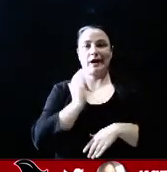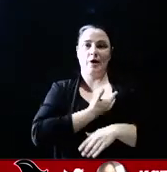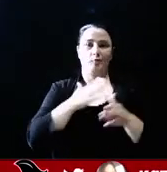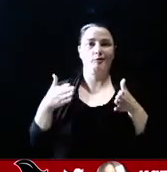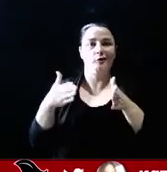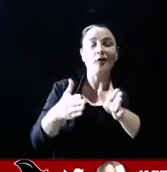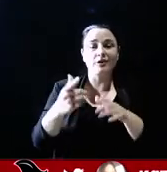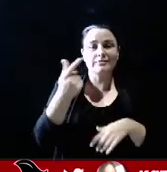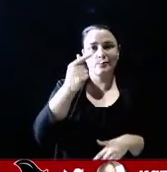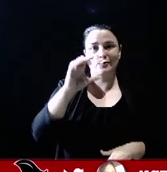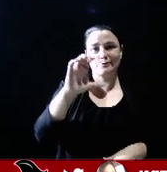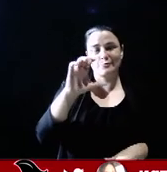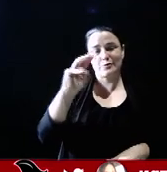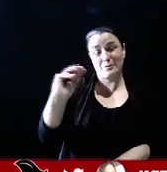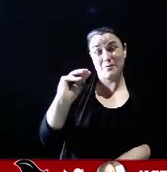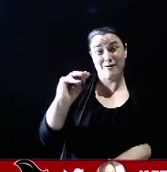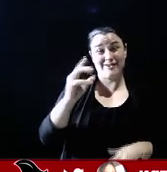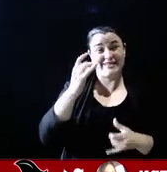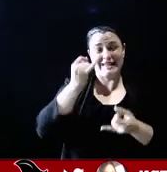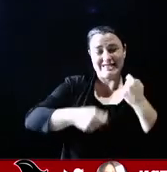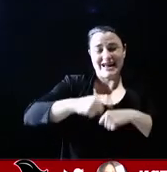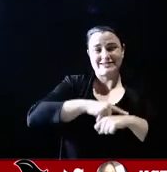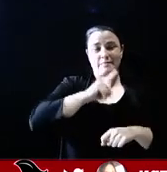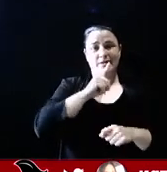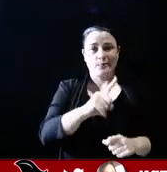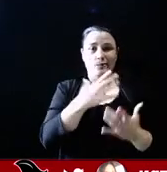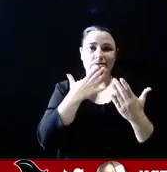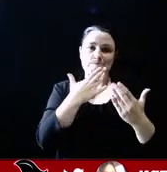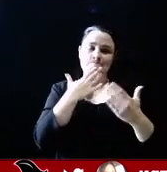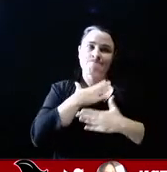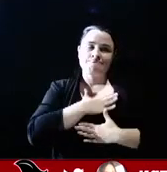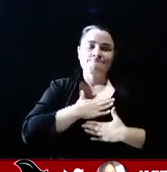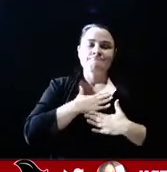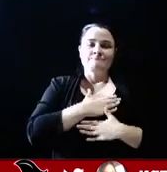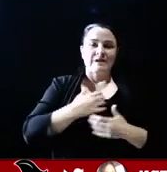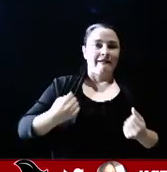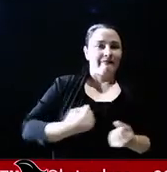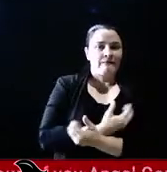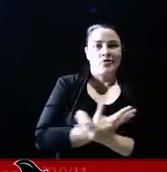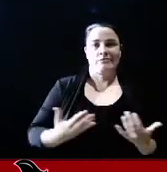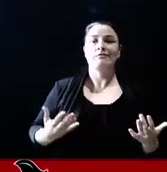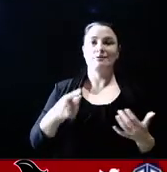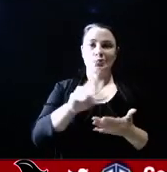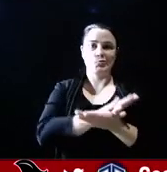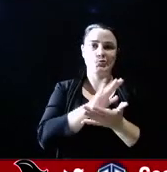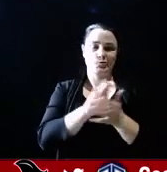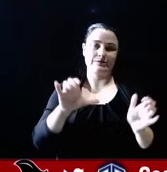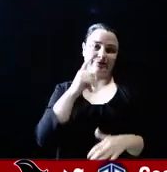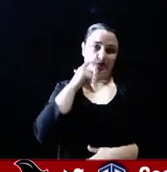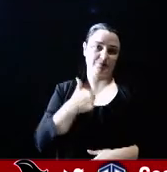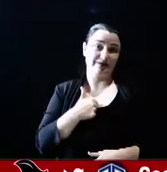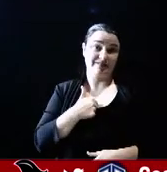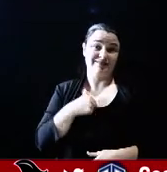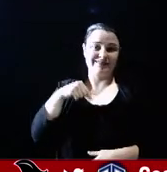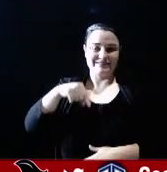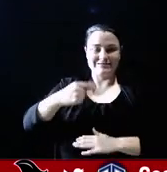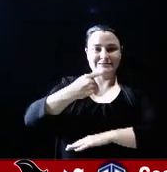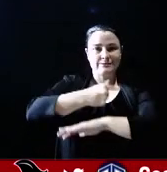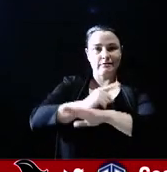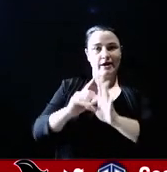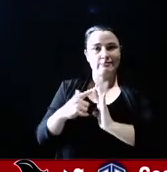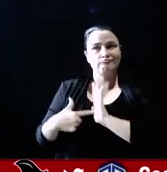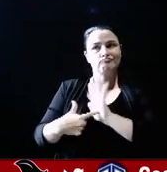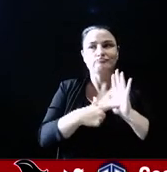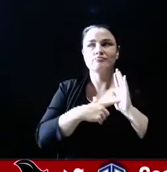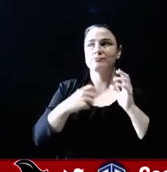really appreciate all that this school and the people in it have done for me. This day commemorates all that we have worked to accomplish through these last